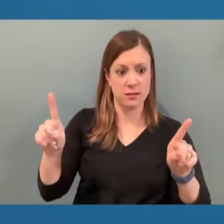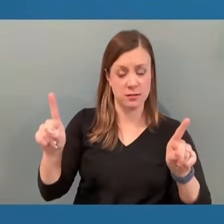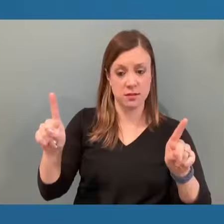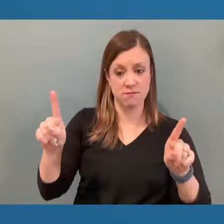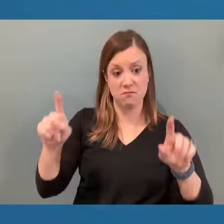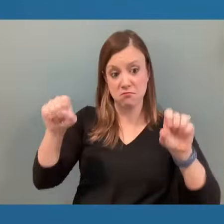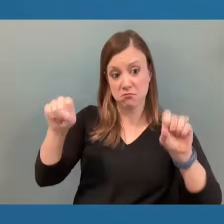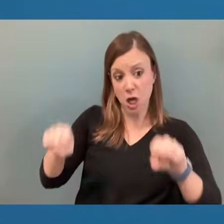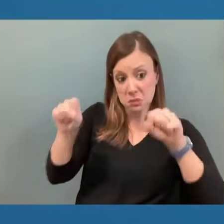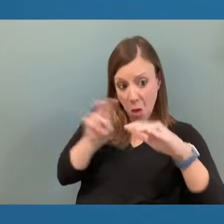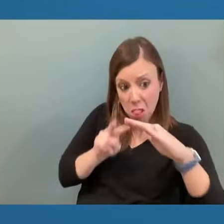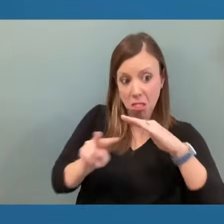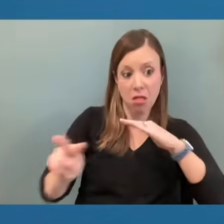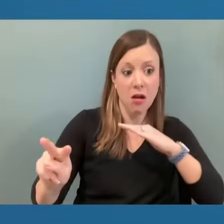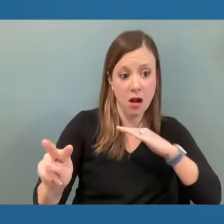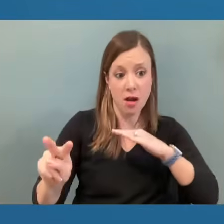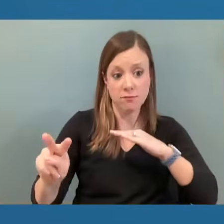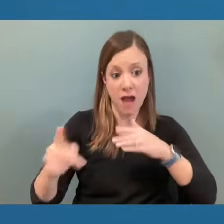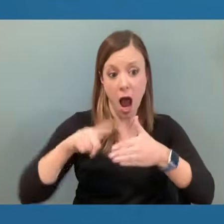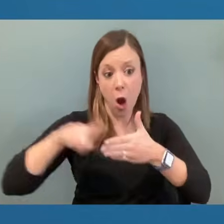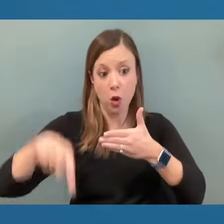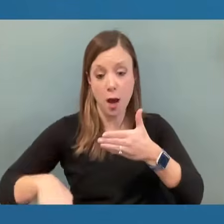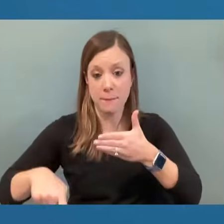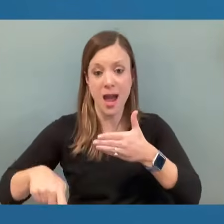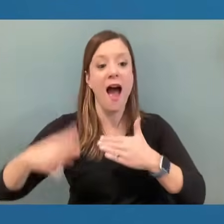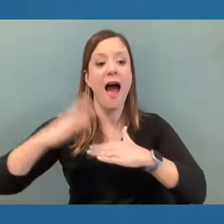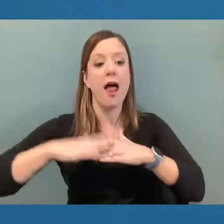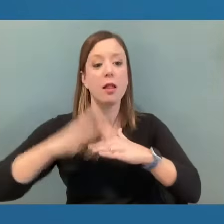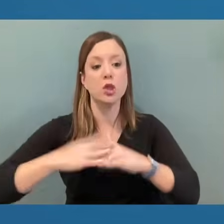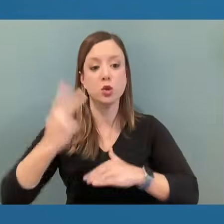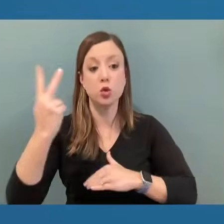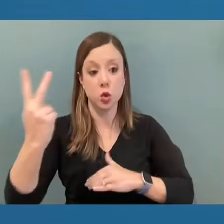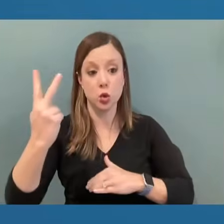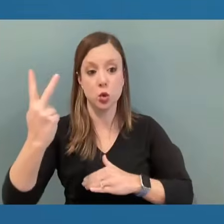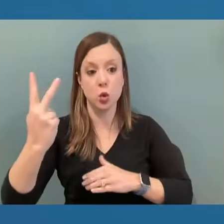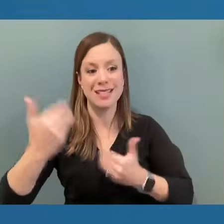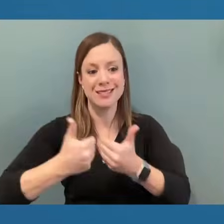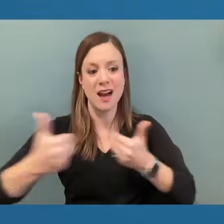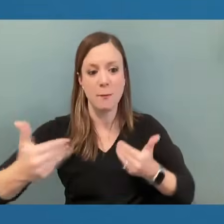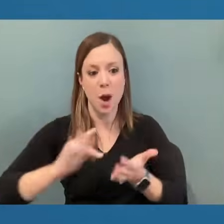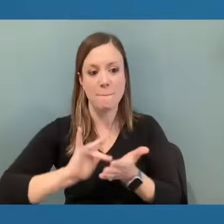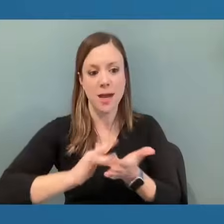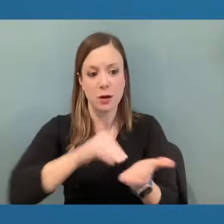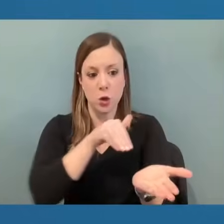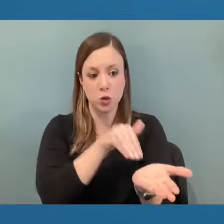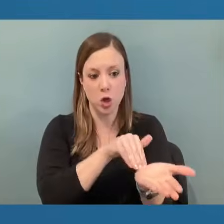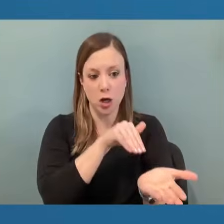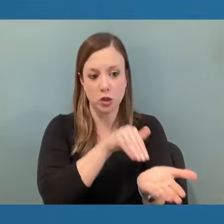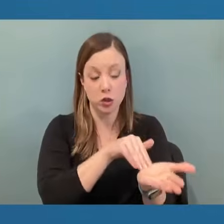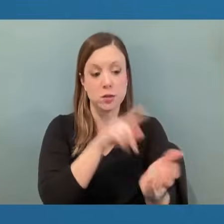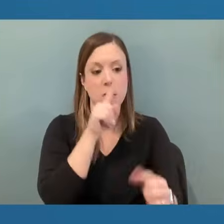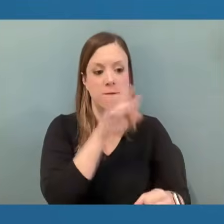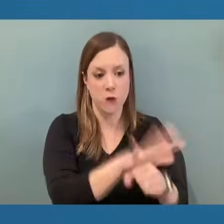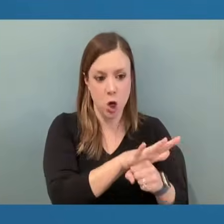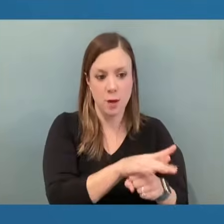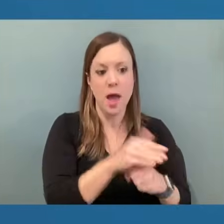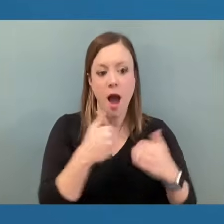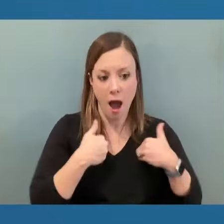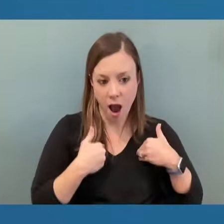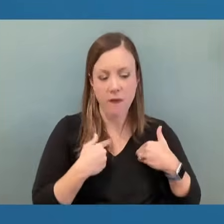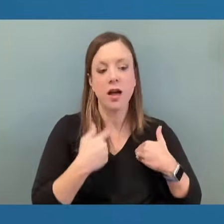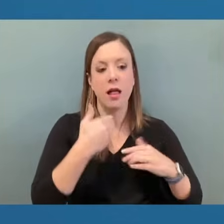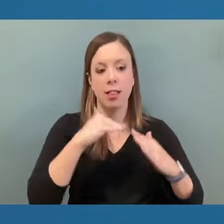two, not one, but two doctors, two medical doctors who have to confirm this, but also, someone with